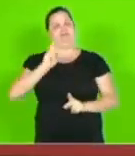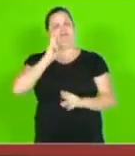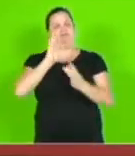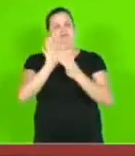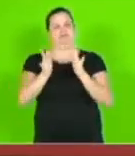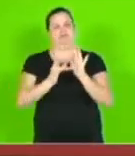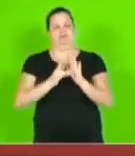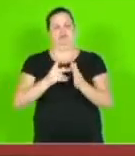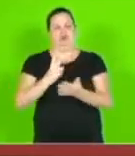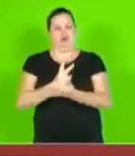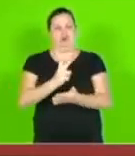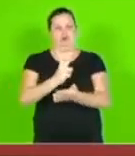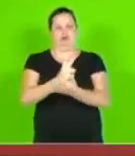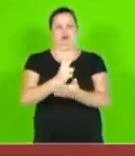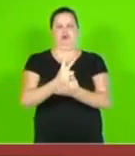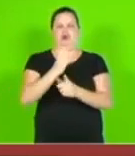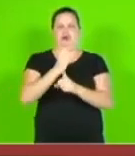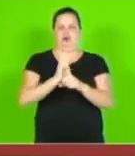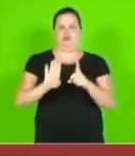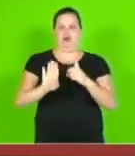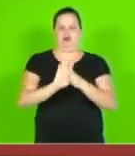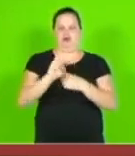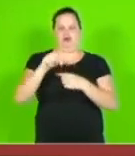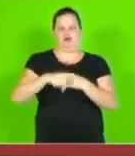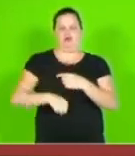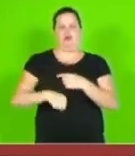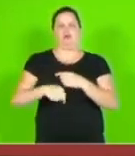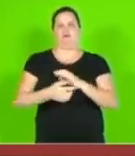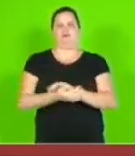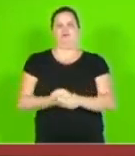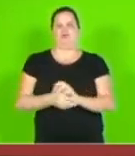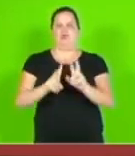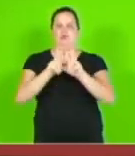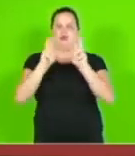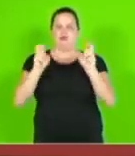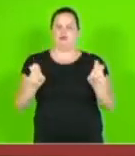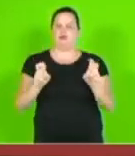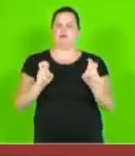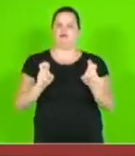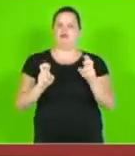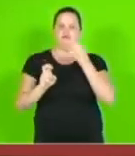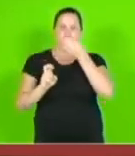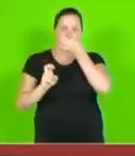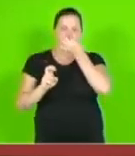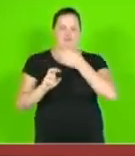We'd like to greet the brethren with the peace of the Lord. We are now going to give